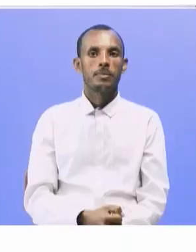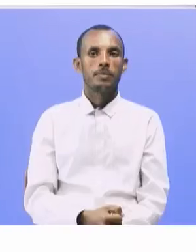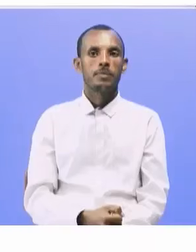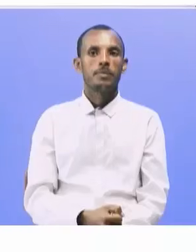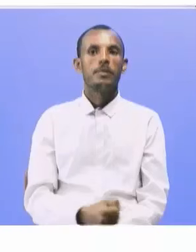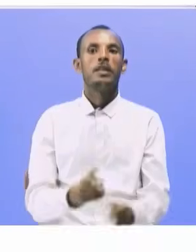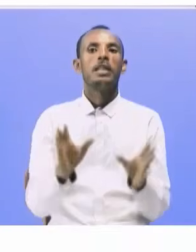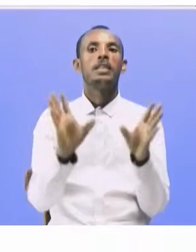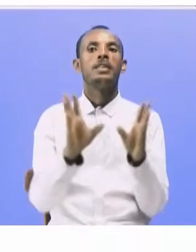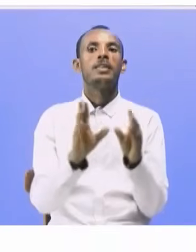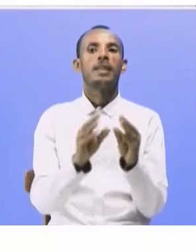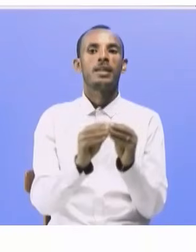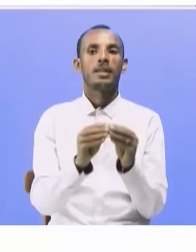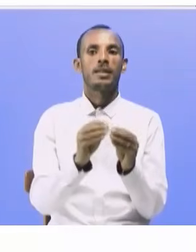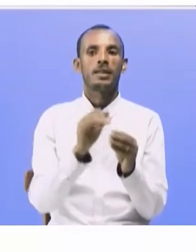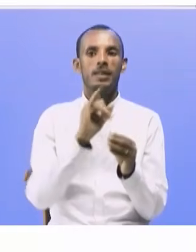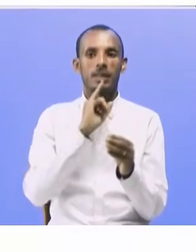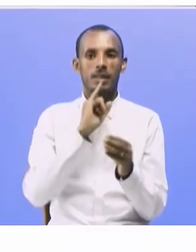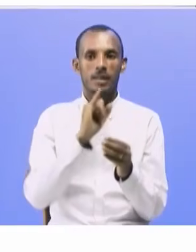sets